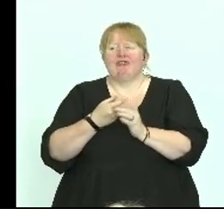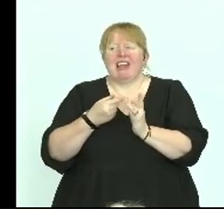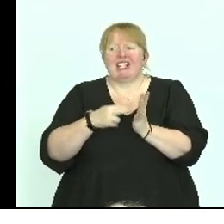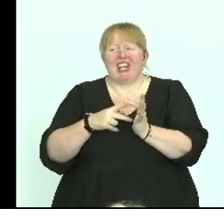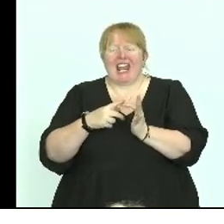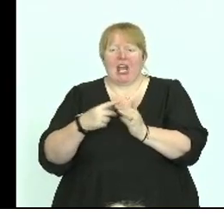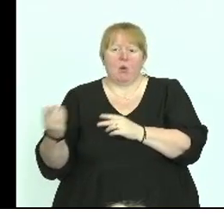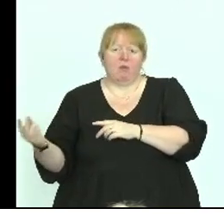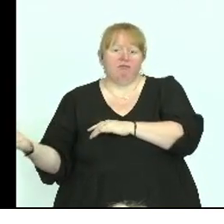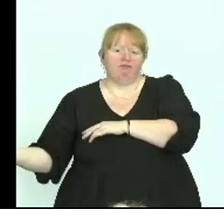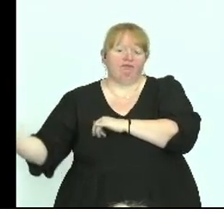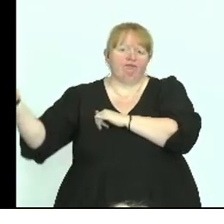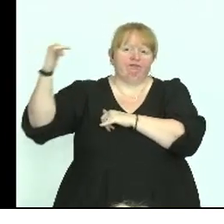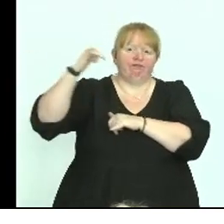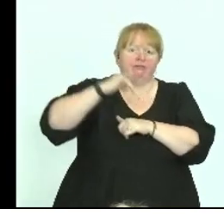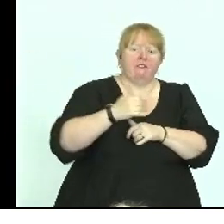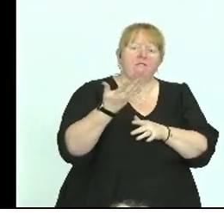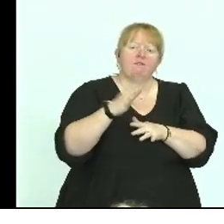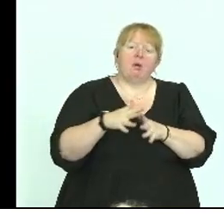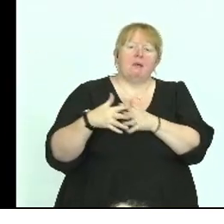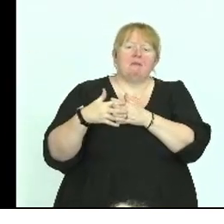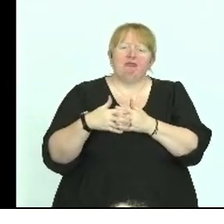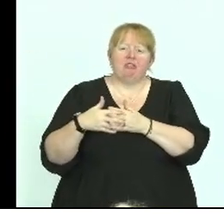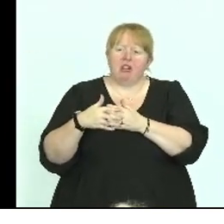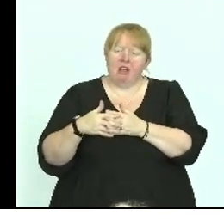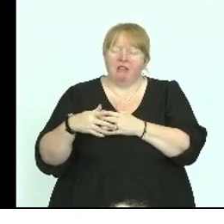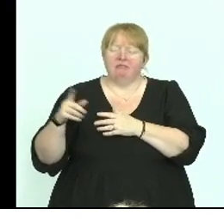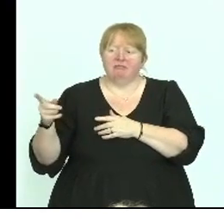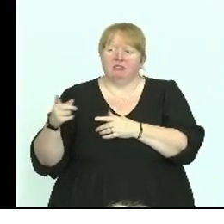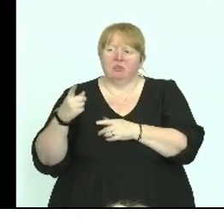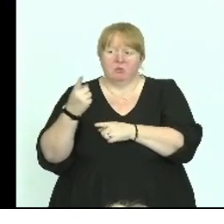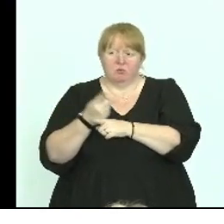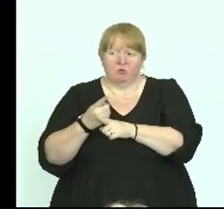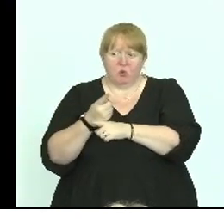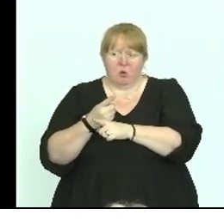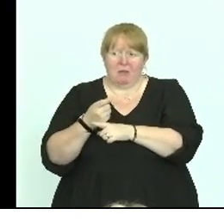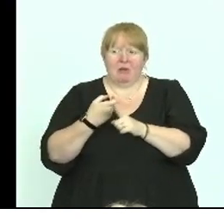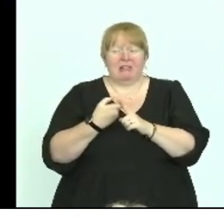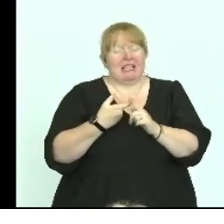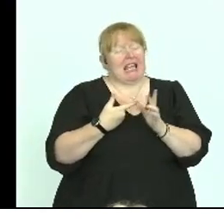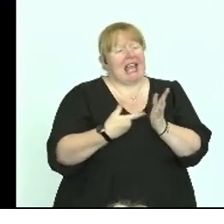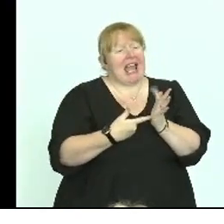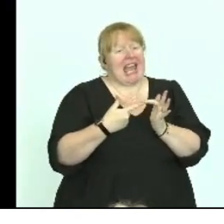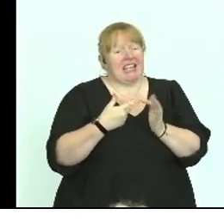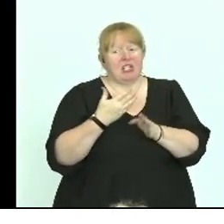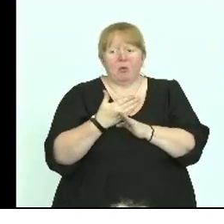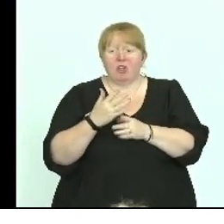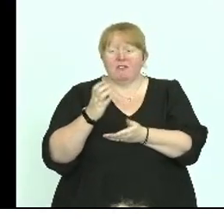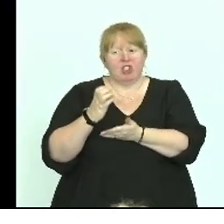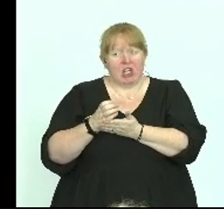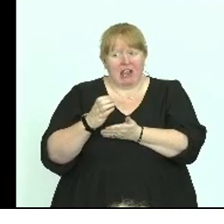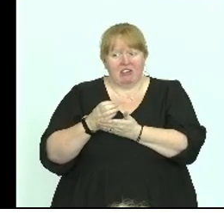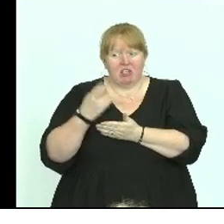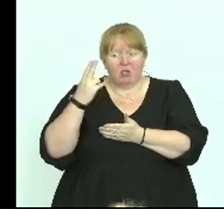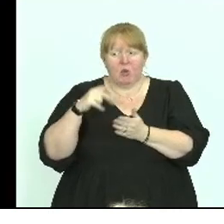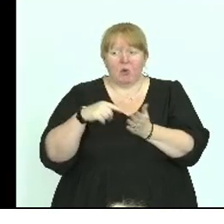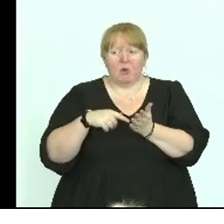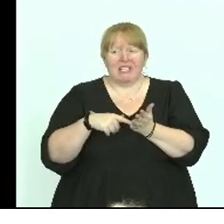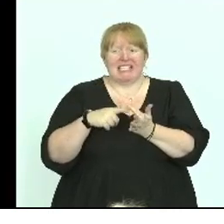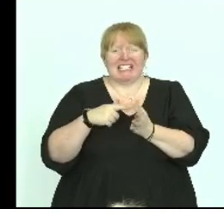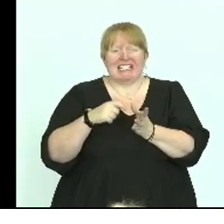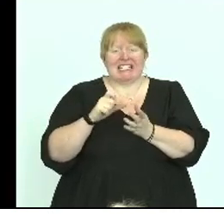the States to talk about this topic. So Kate works for a charity called